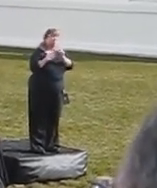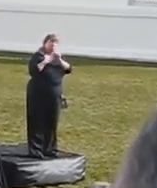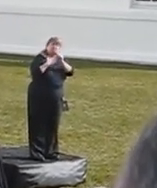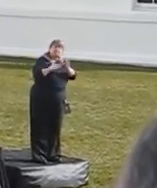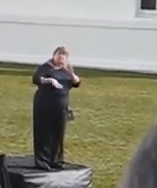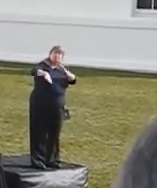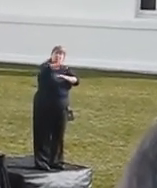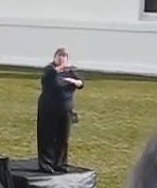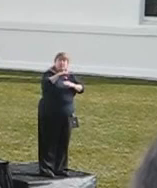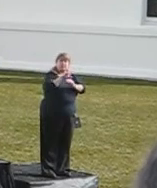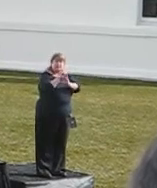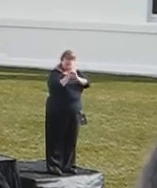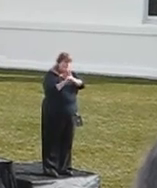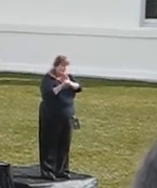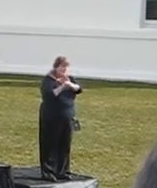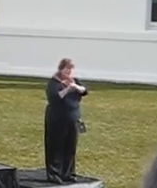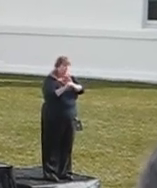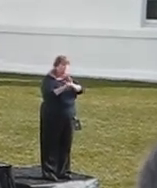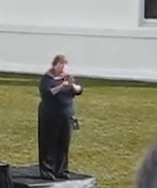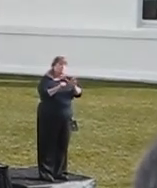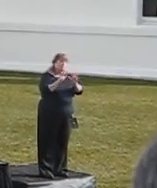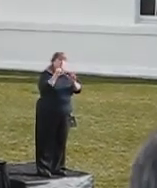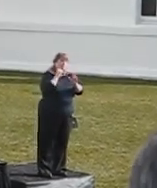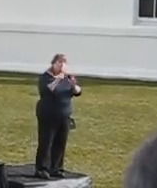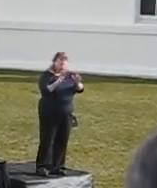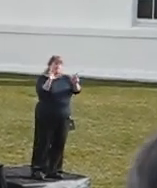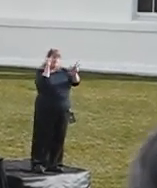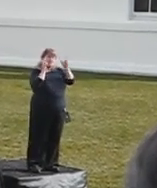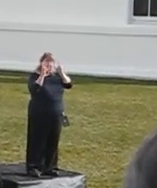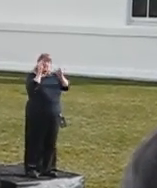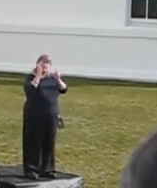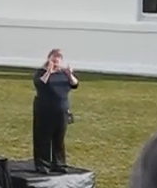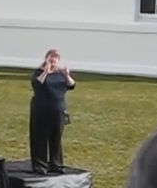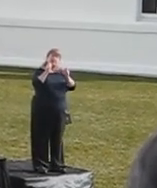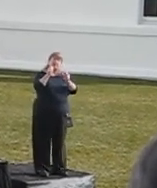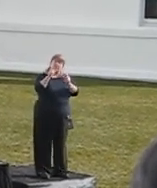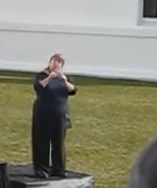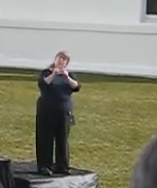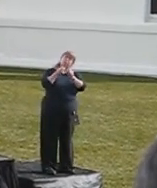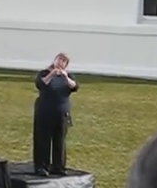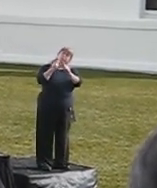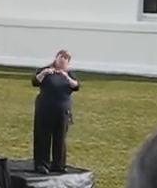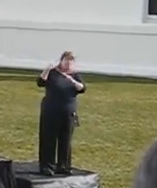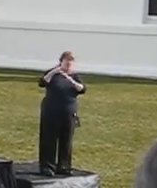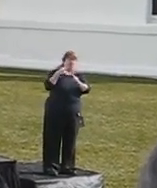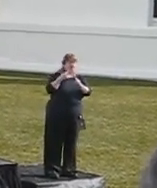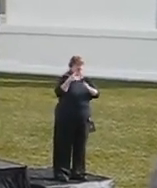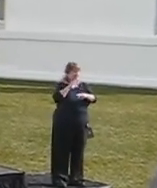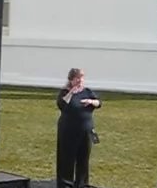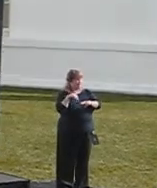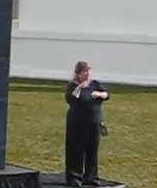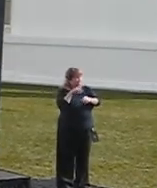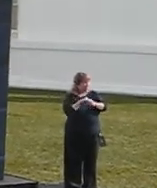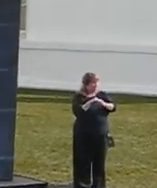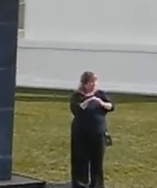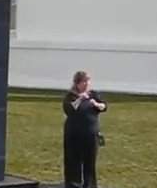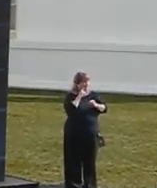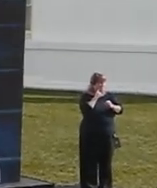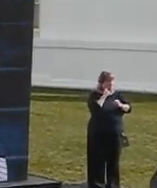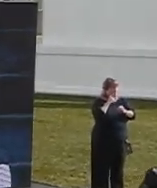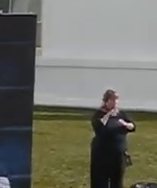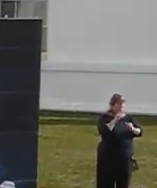leaders from across the state, let us heed the words of the father of our country, employ these eternal rules of order to